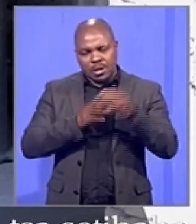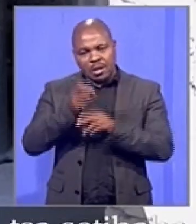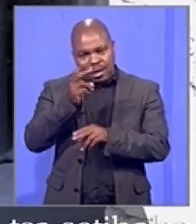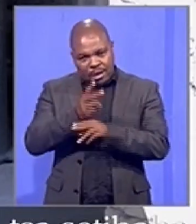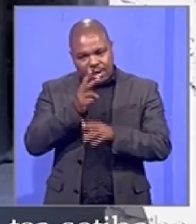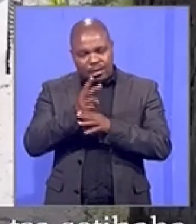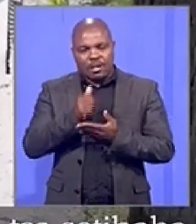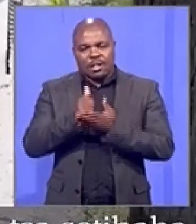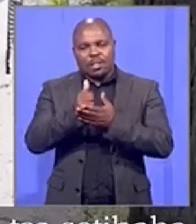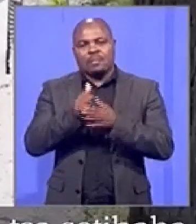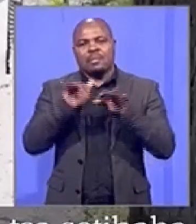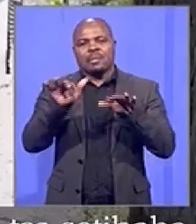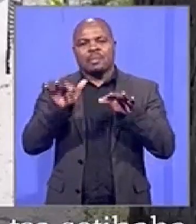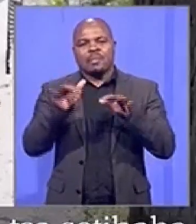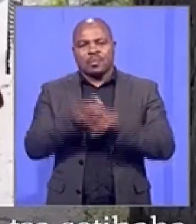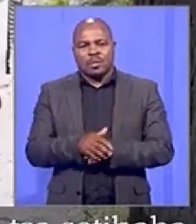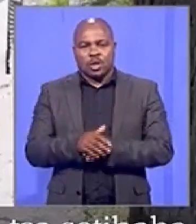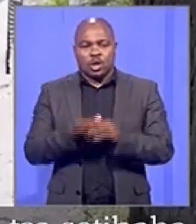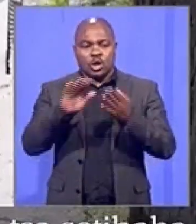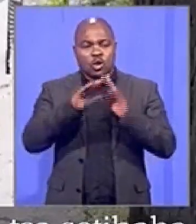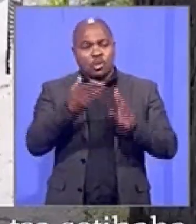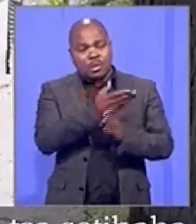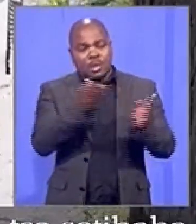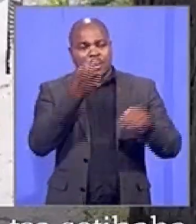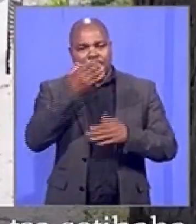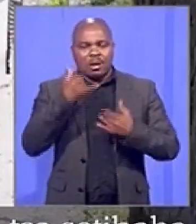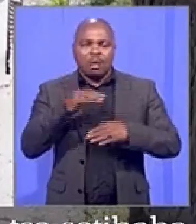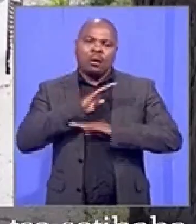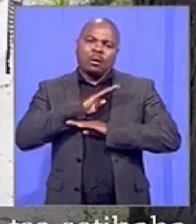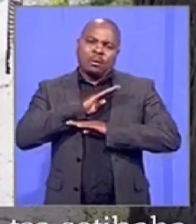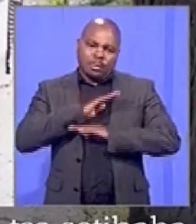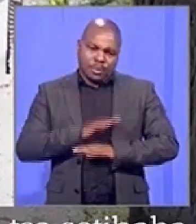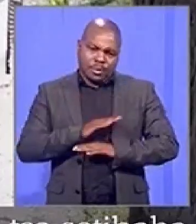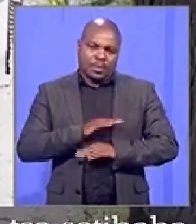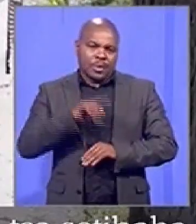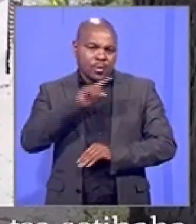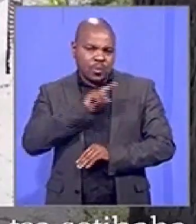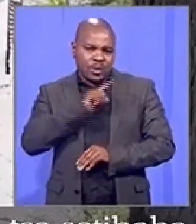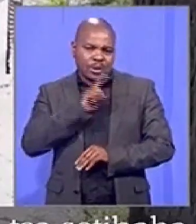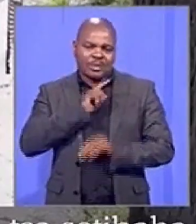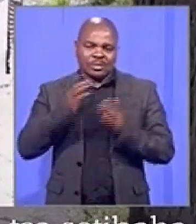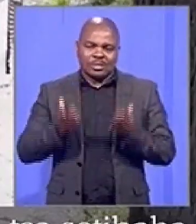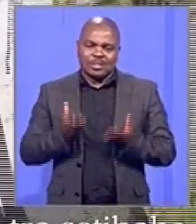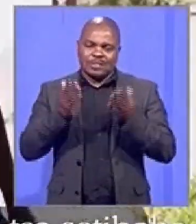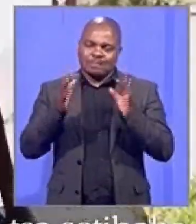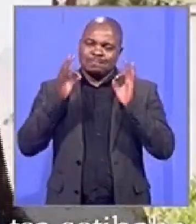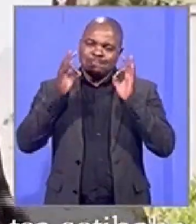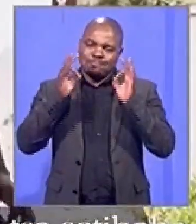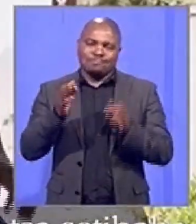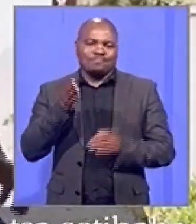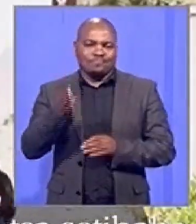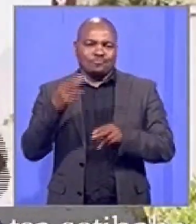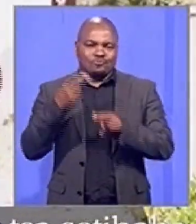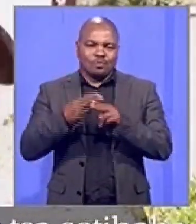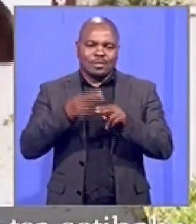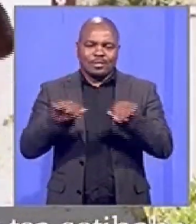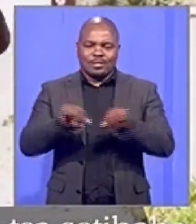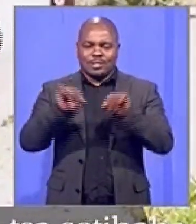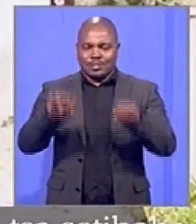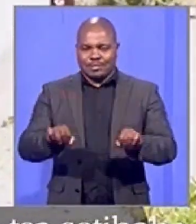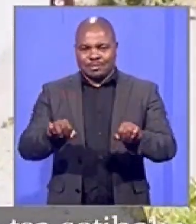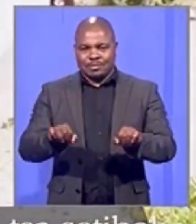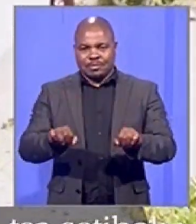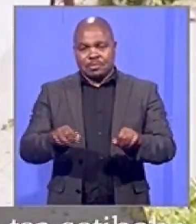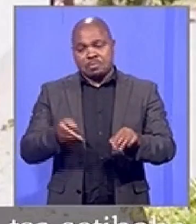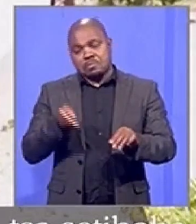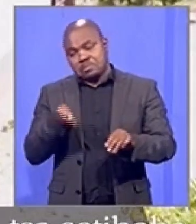la baahi. Baahi bana ba hlalosa ha ba imolohuile ka ba tla fumana tshebeletso tsa mantlha tsamaisong ya dikgwerekgwere ho aga